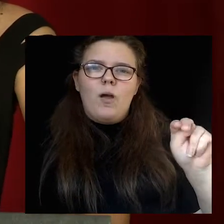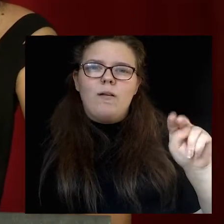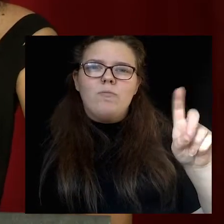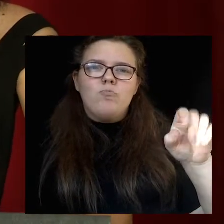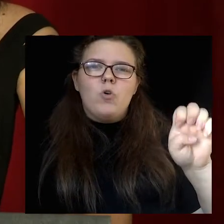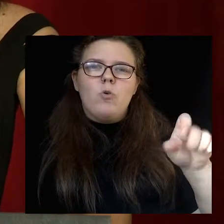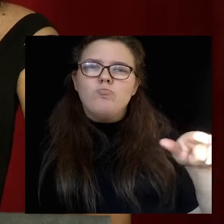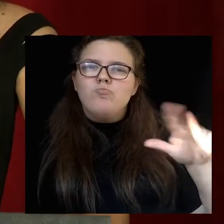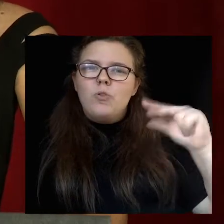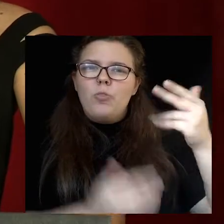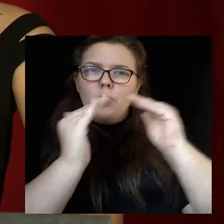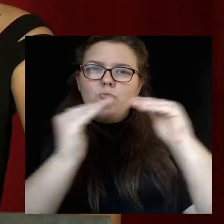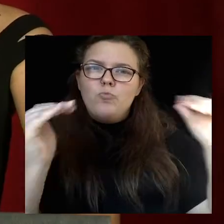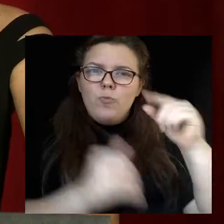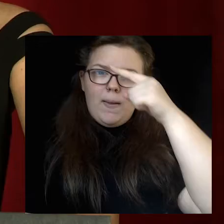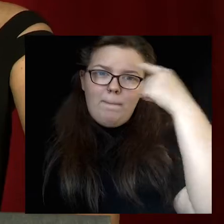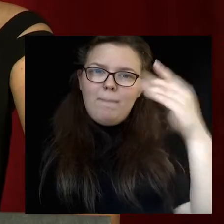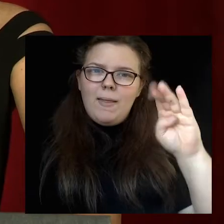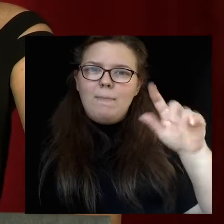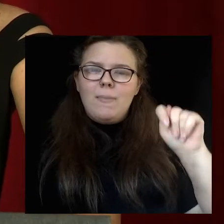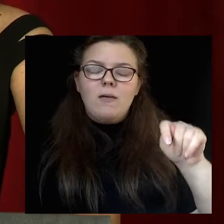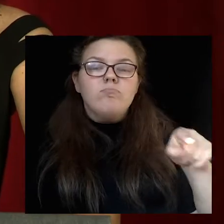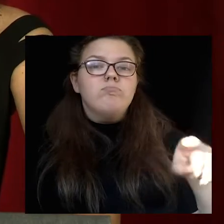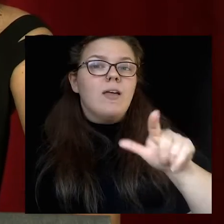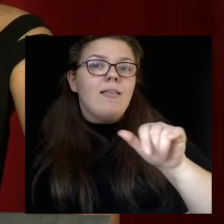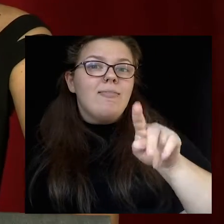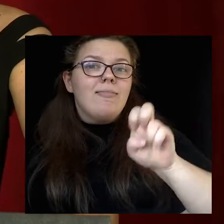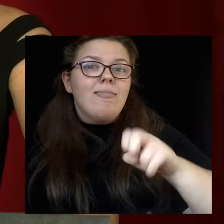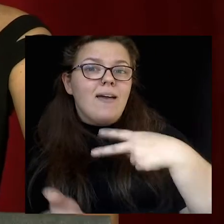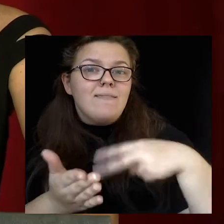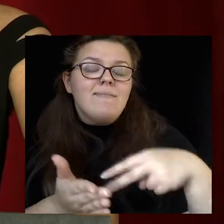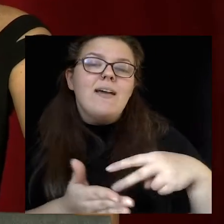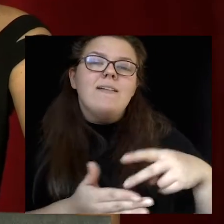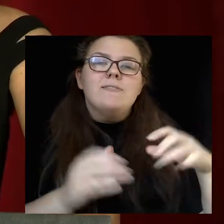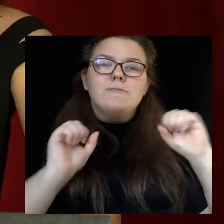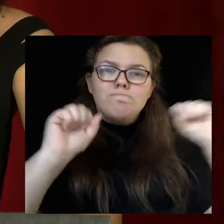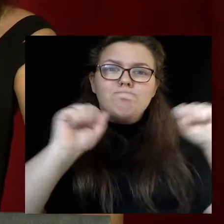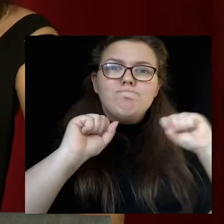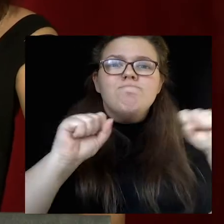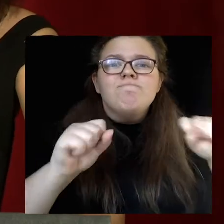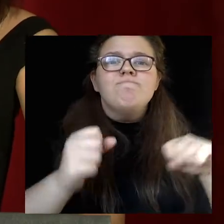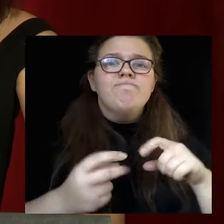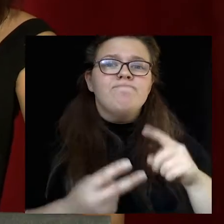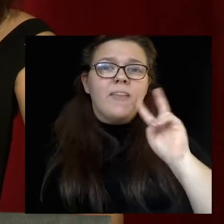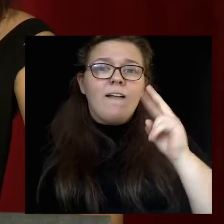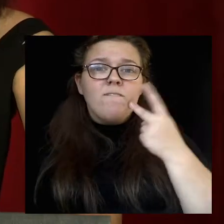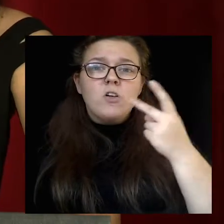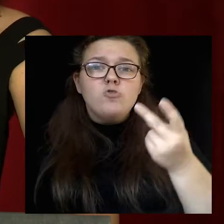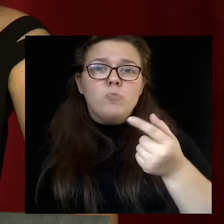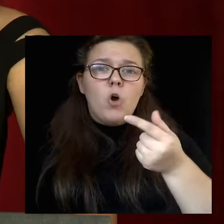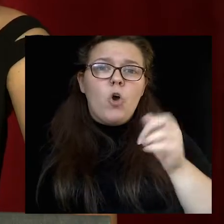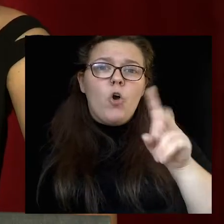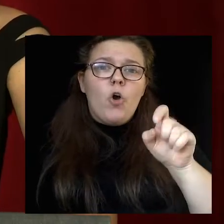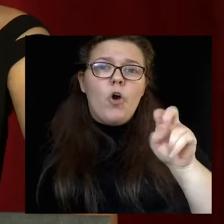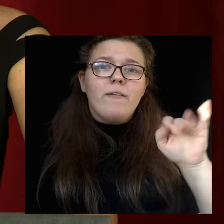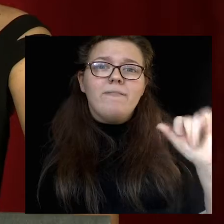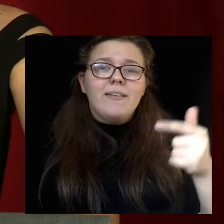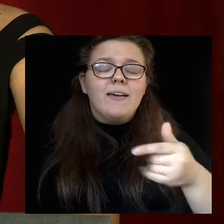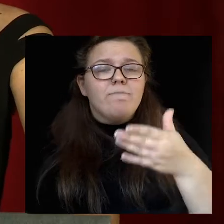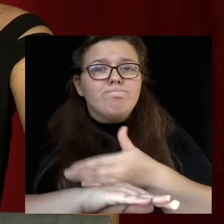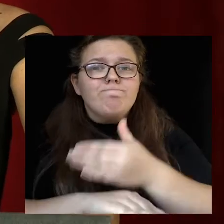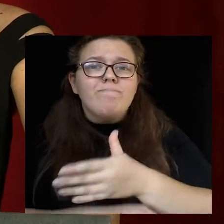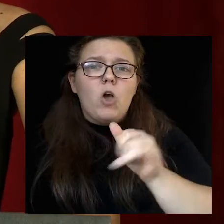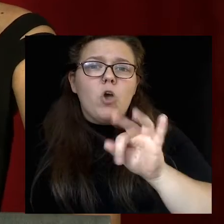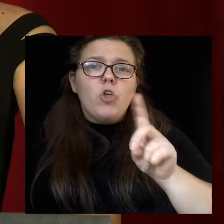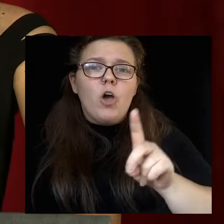a 3rd-degree black belt, taking line dance classes, fitness classes, vegetable gardening, landscaping, arts